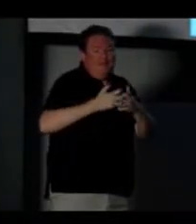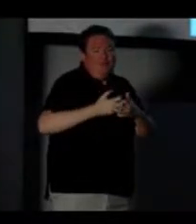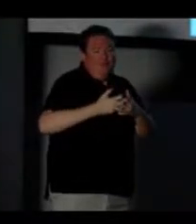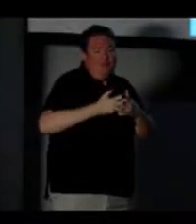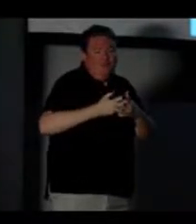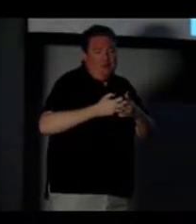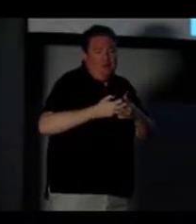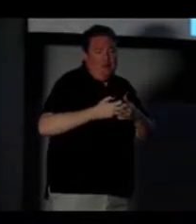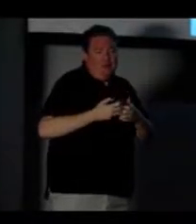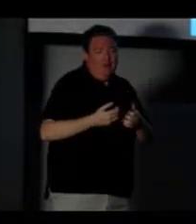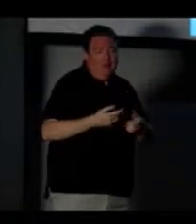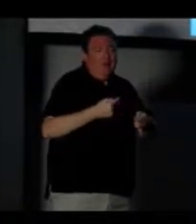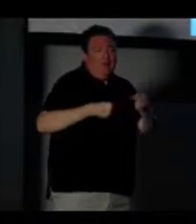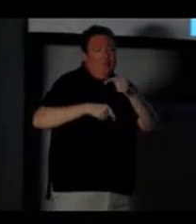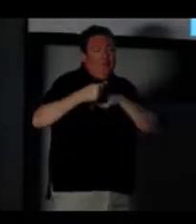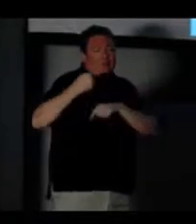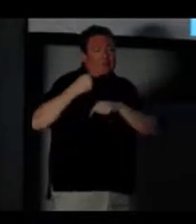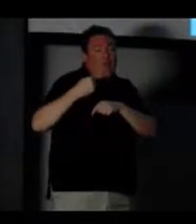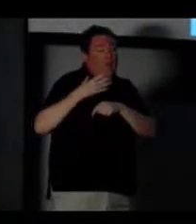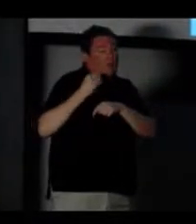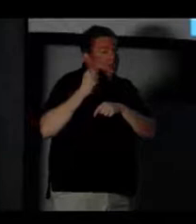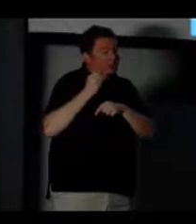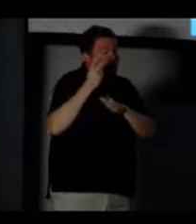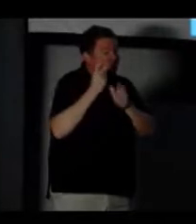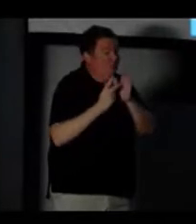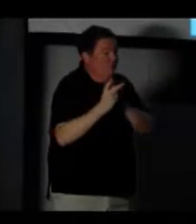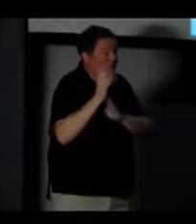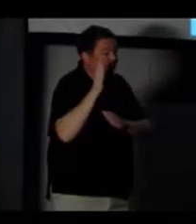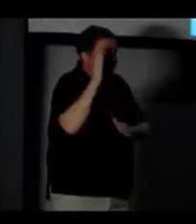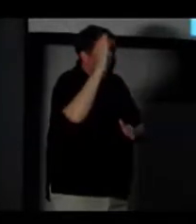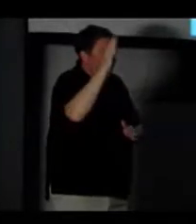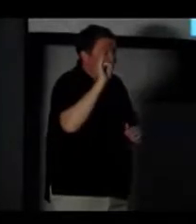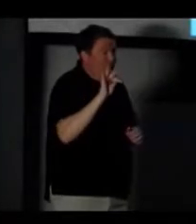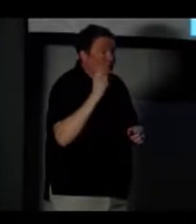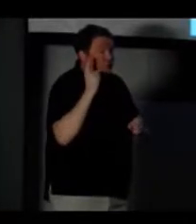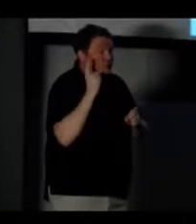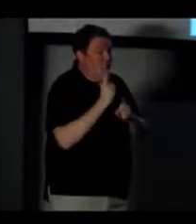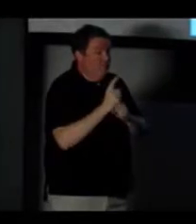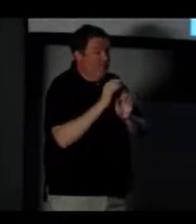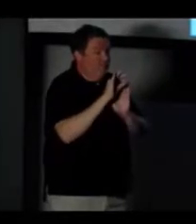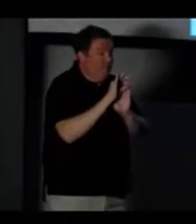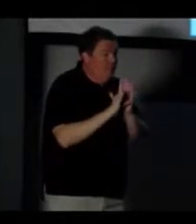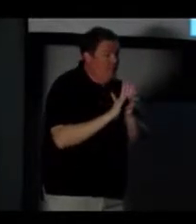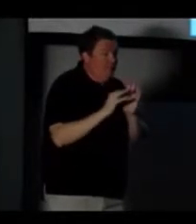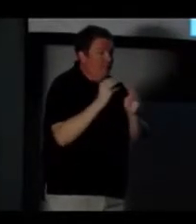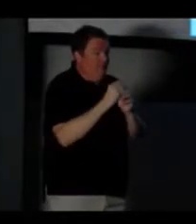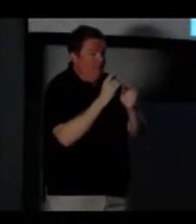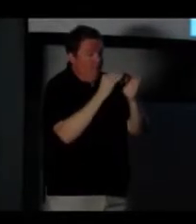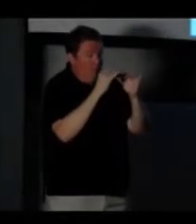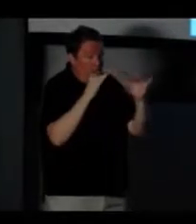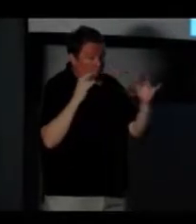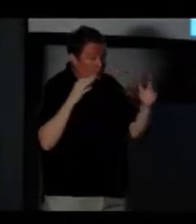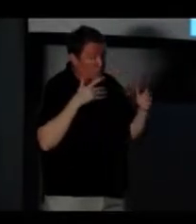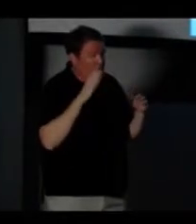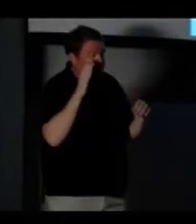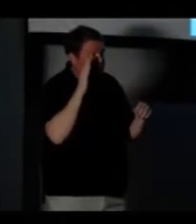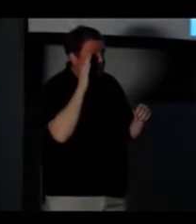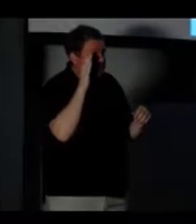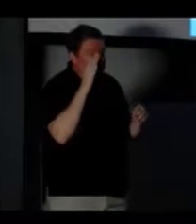can potentially also be a time machine into the future if you've got the right algorithms to try and to learn from the past and into the